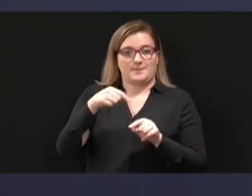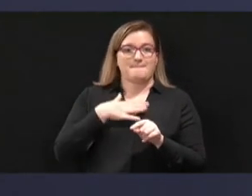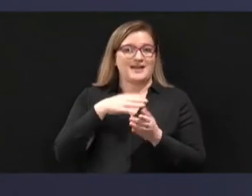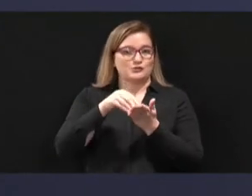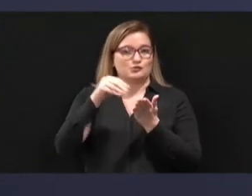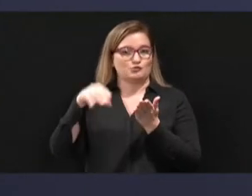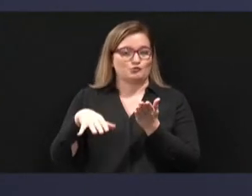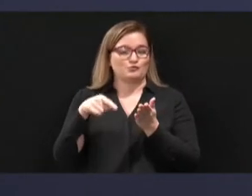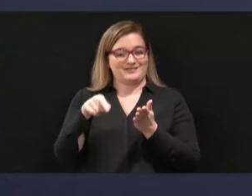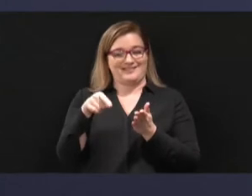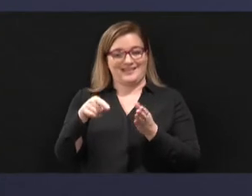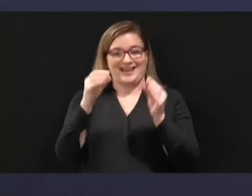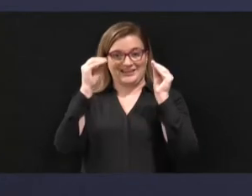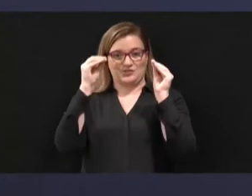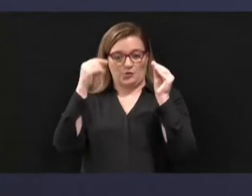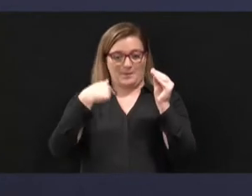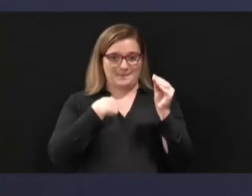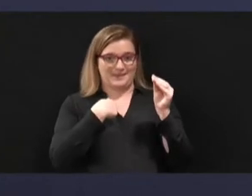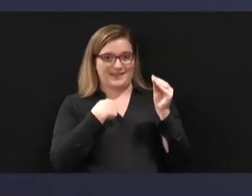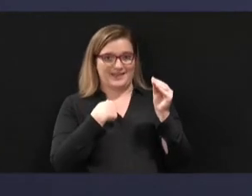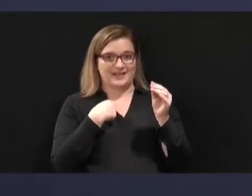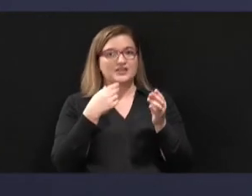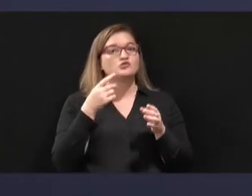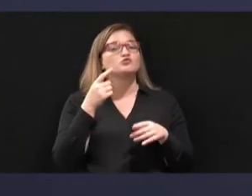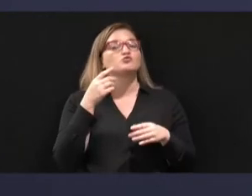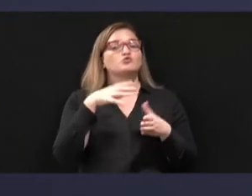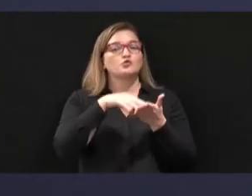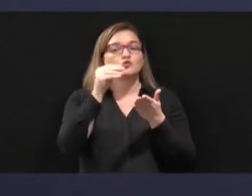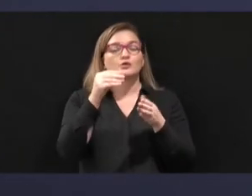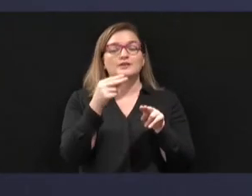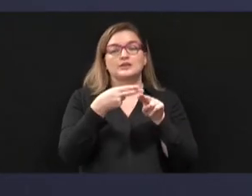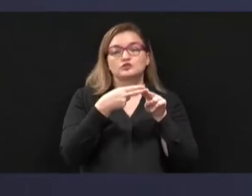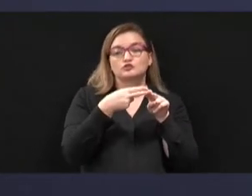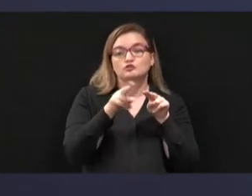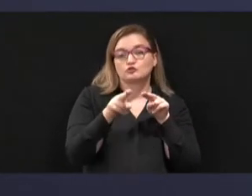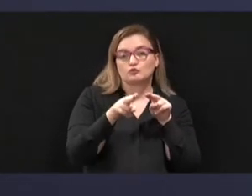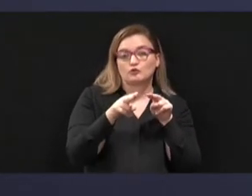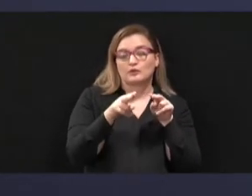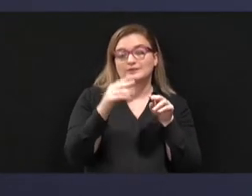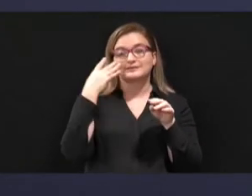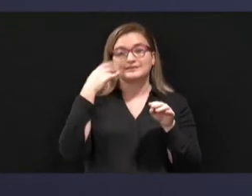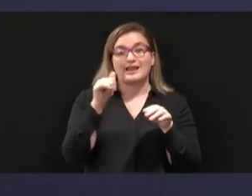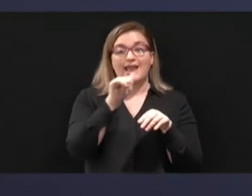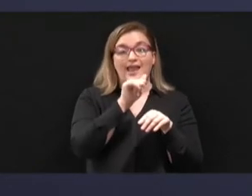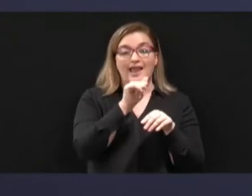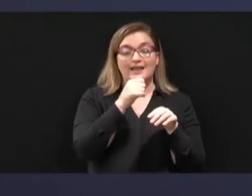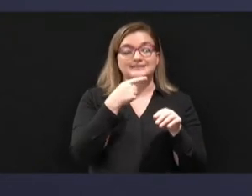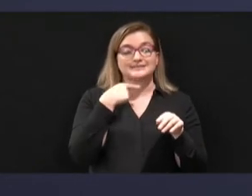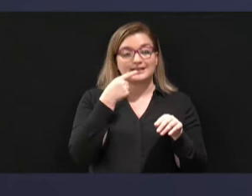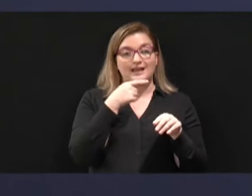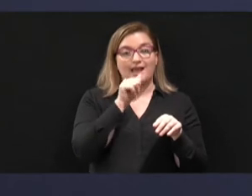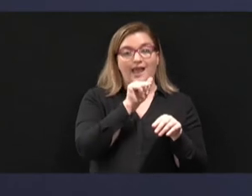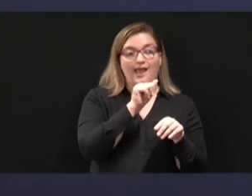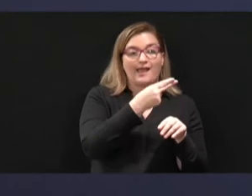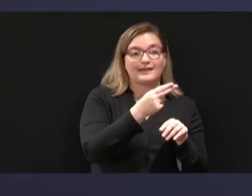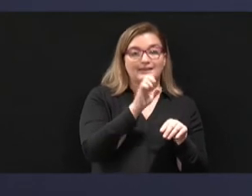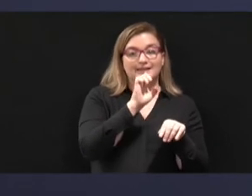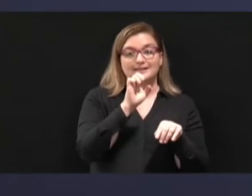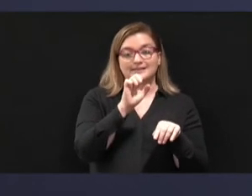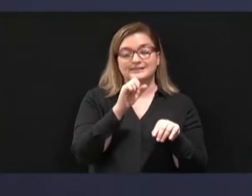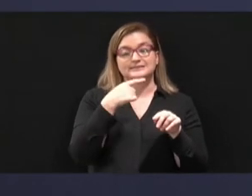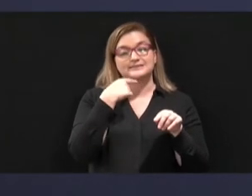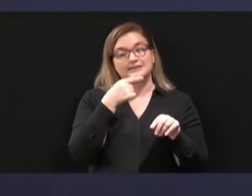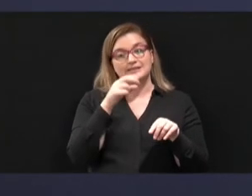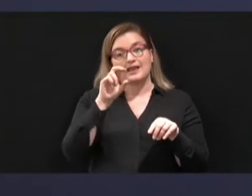to me, and it's to learn the short sounds. It's A says ah, ah, E says eh, eh,